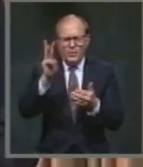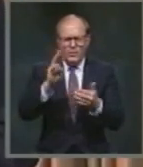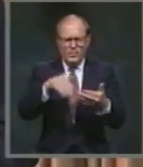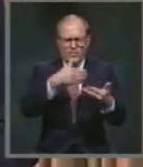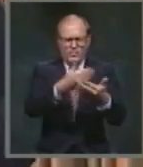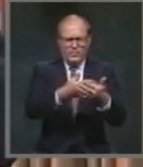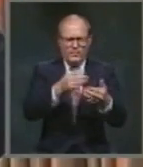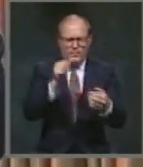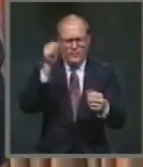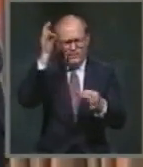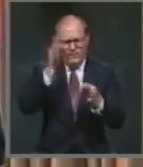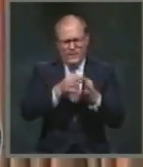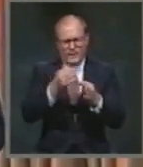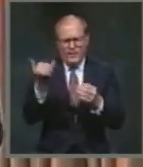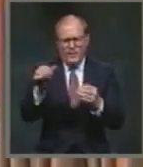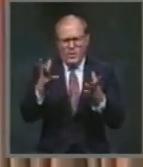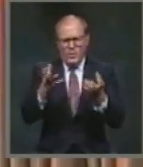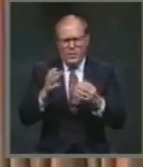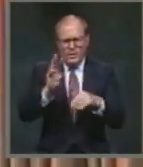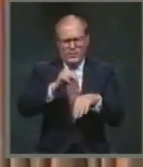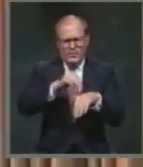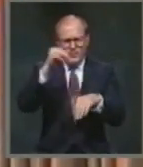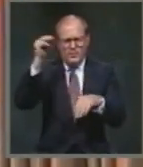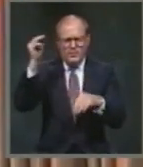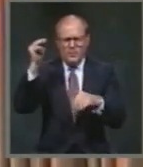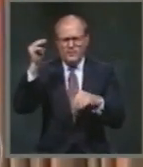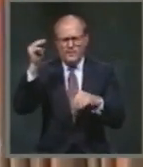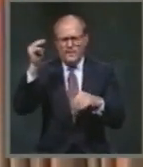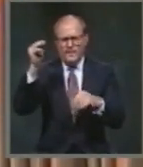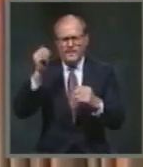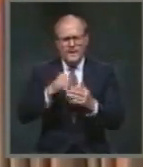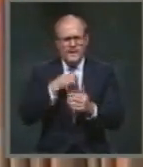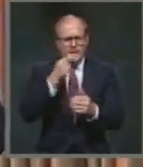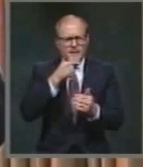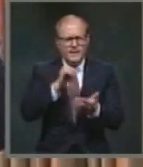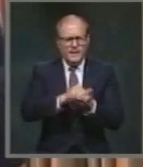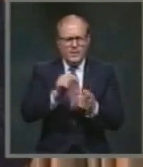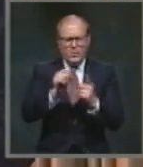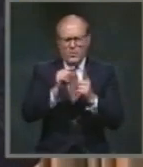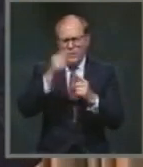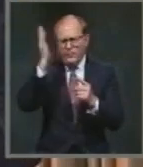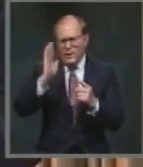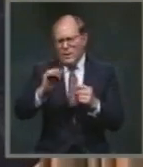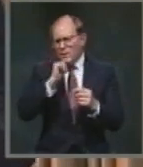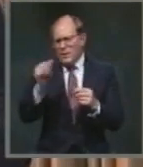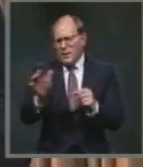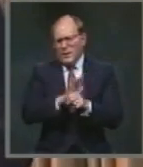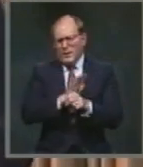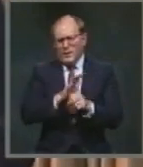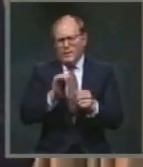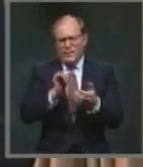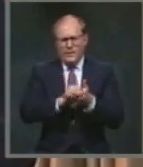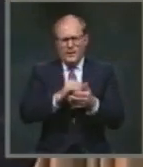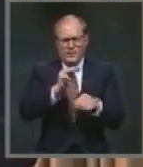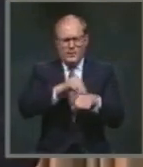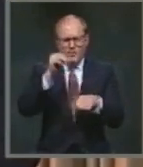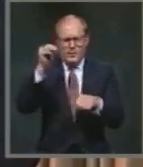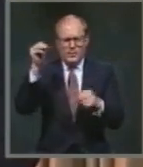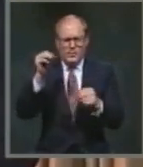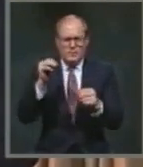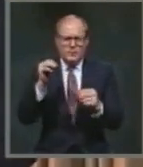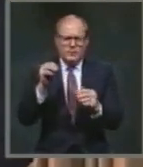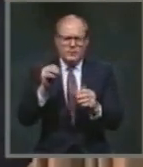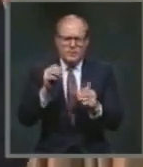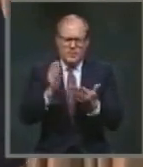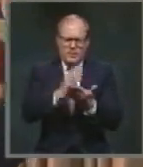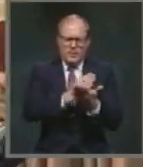faith. They want a miracle. They say that the Word of God isn't enough, that the miracles recorded in the Word of